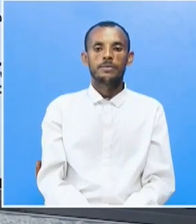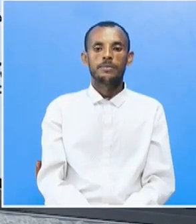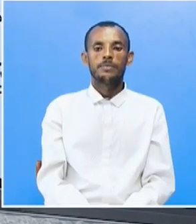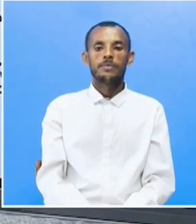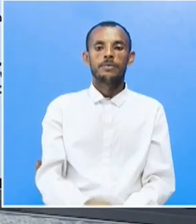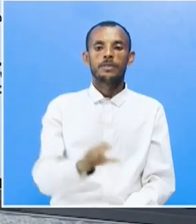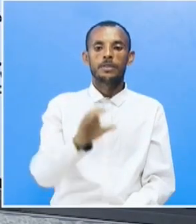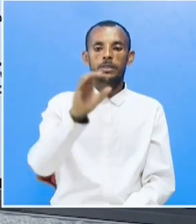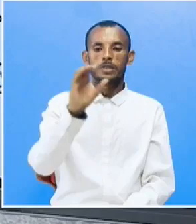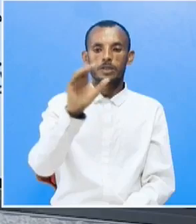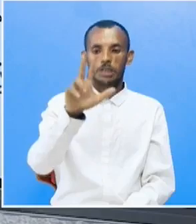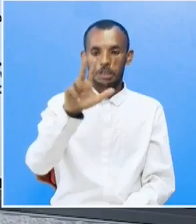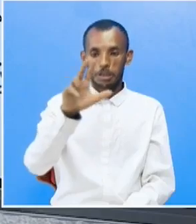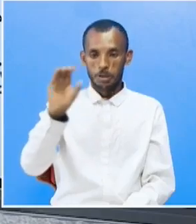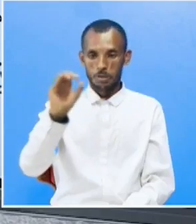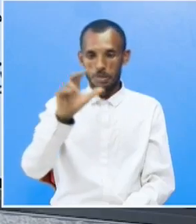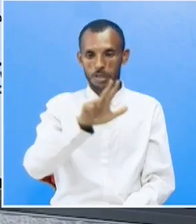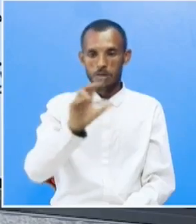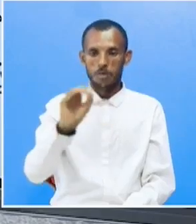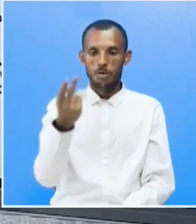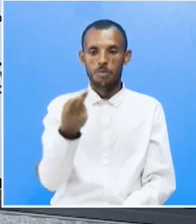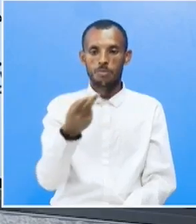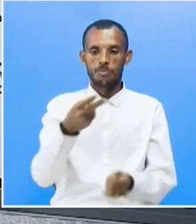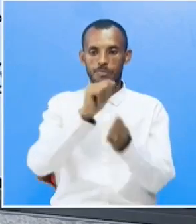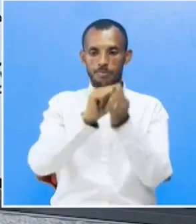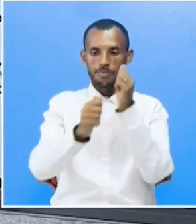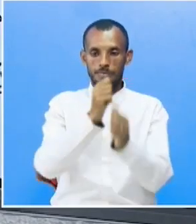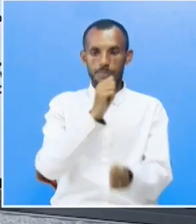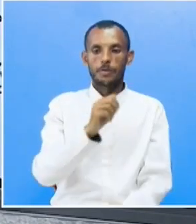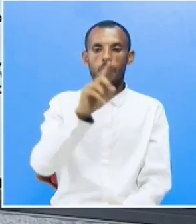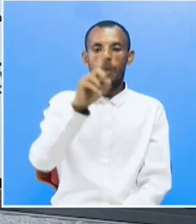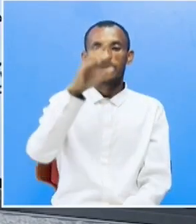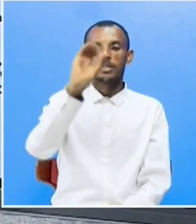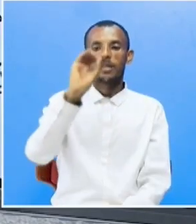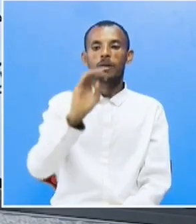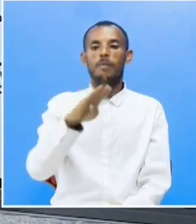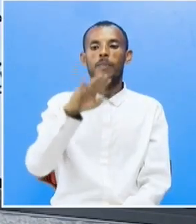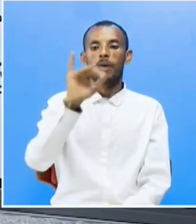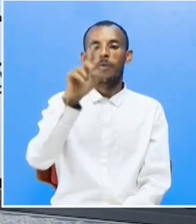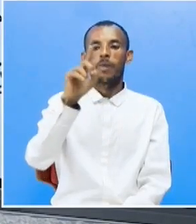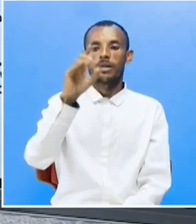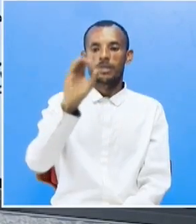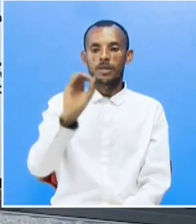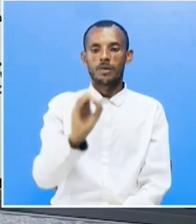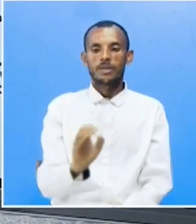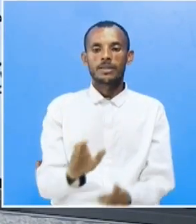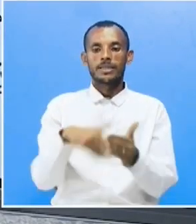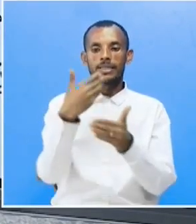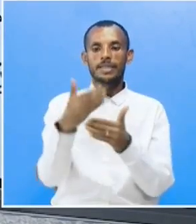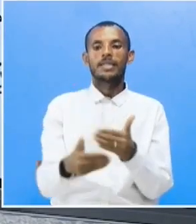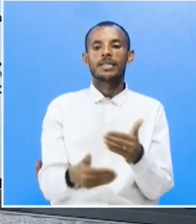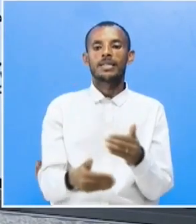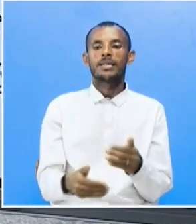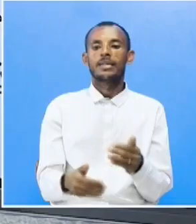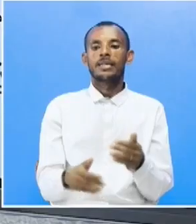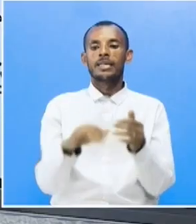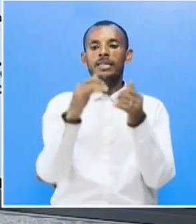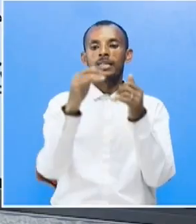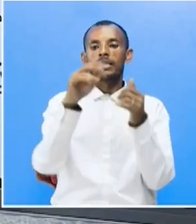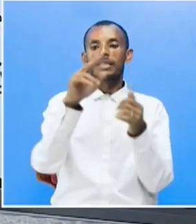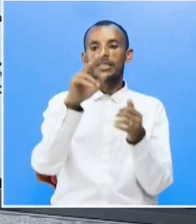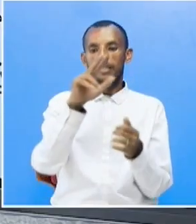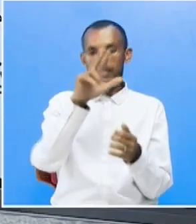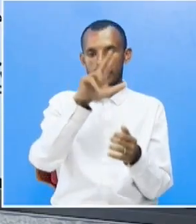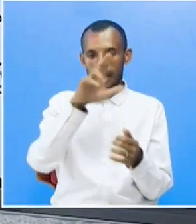0 cancel out here. 1 0 by 1 0, and then divide